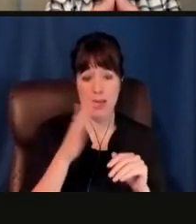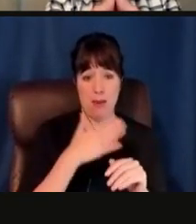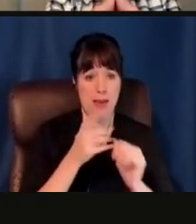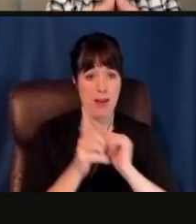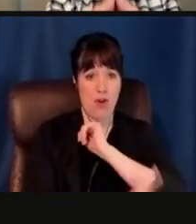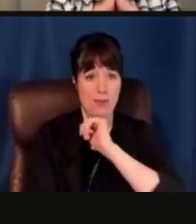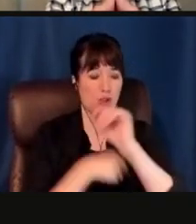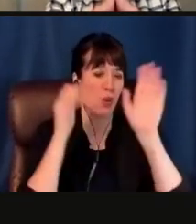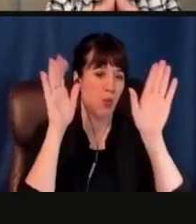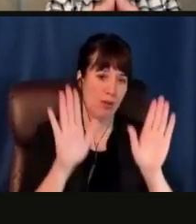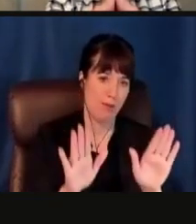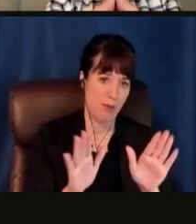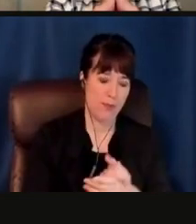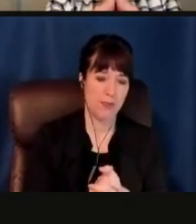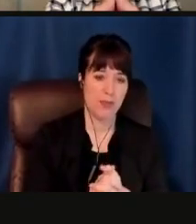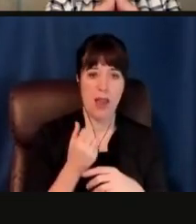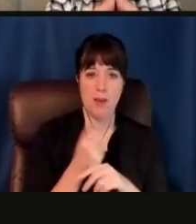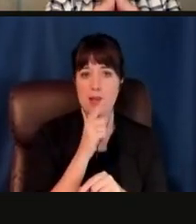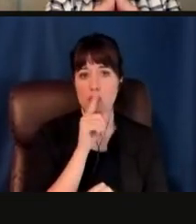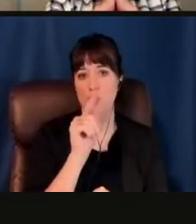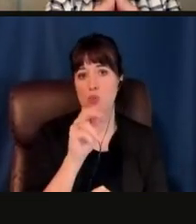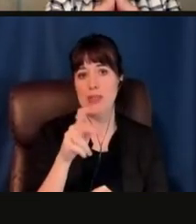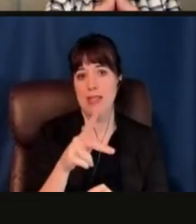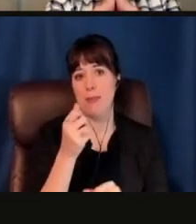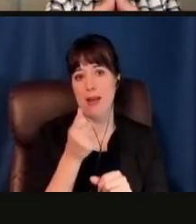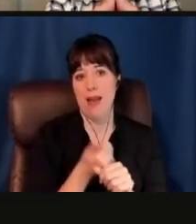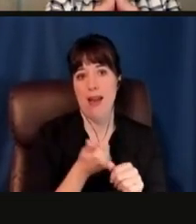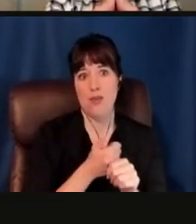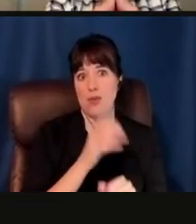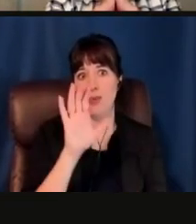wonderful. I make sure to tip them every Christmas.